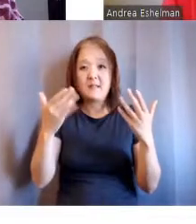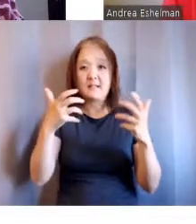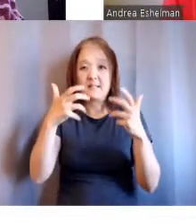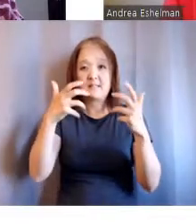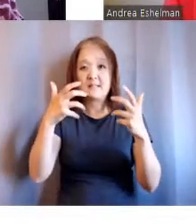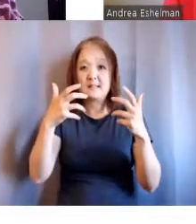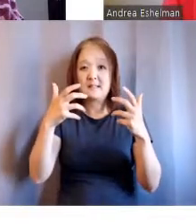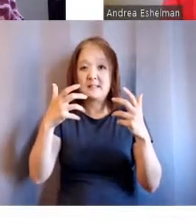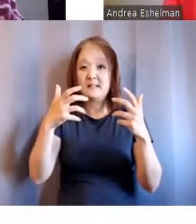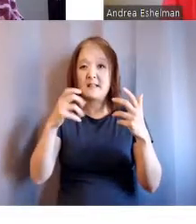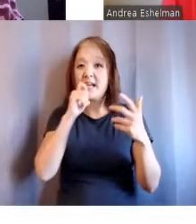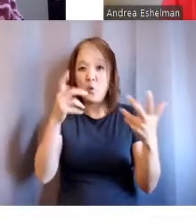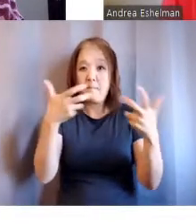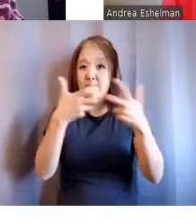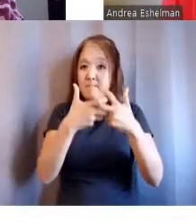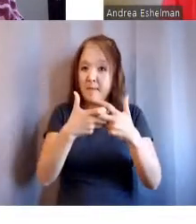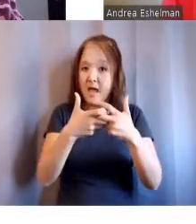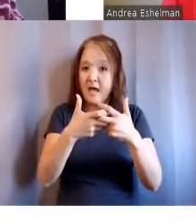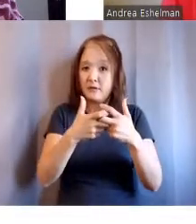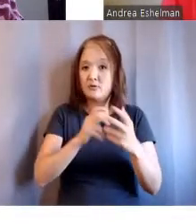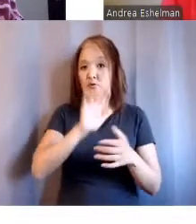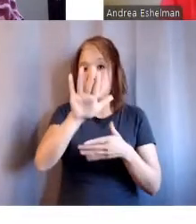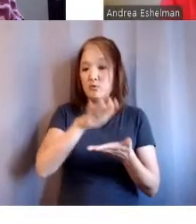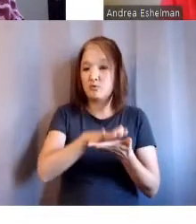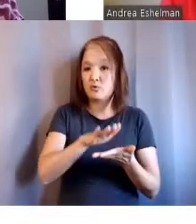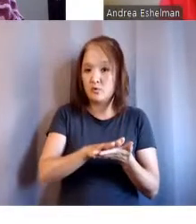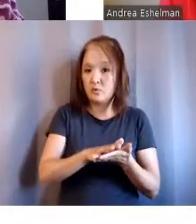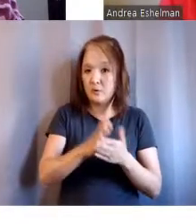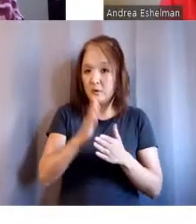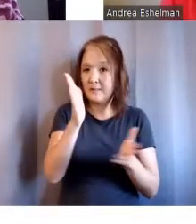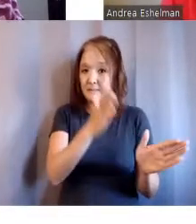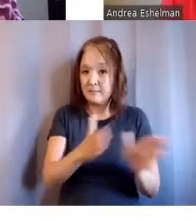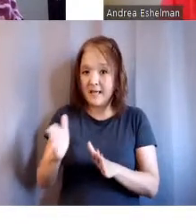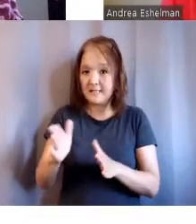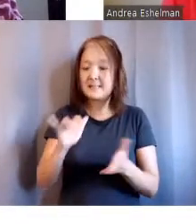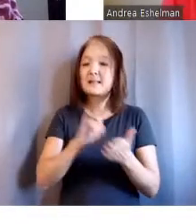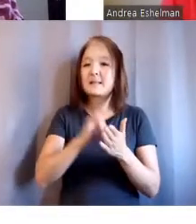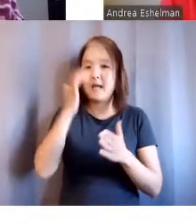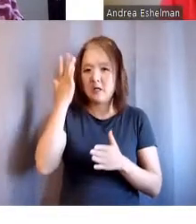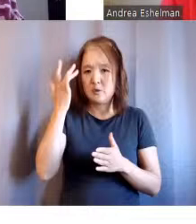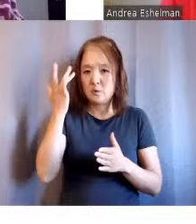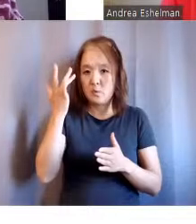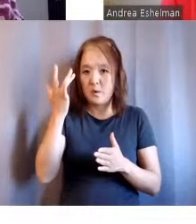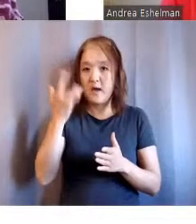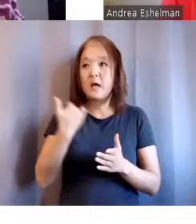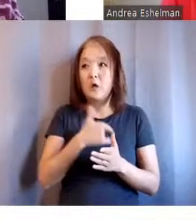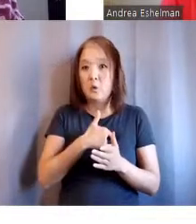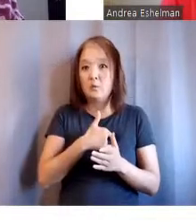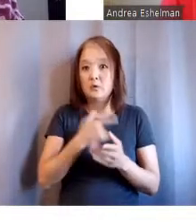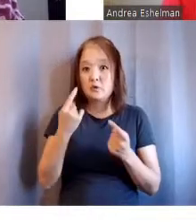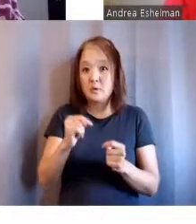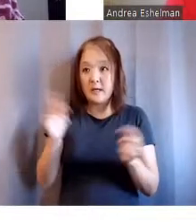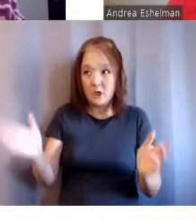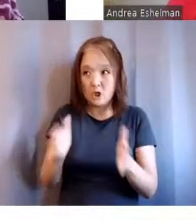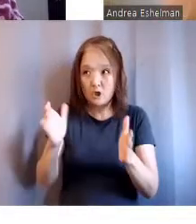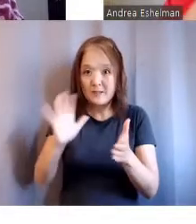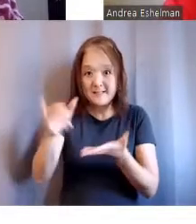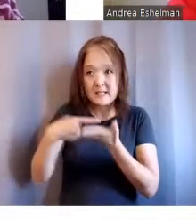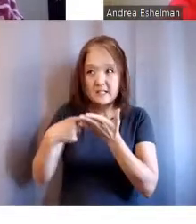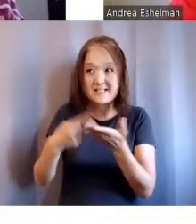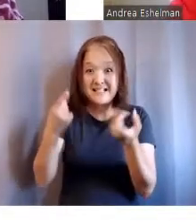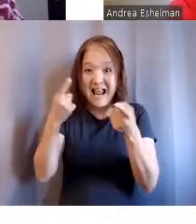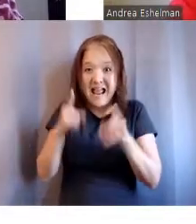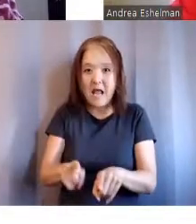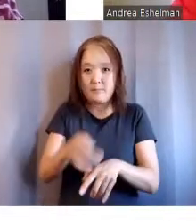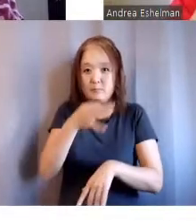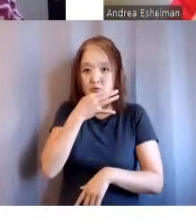you're planning to do. And so that's why we're pushing to have that discussion as soon as possible.